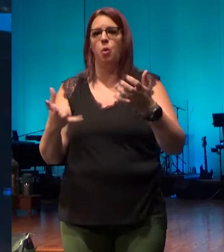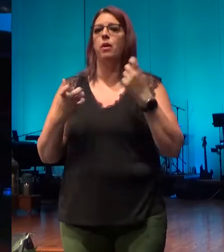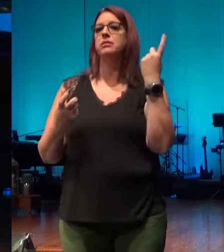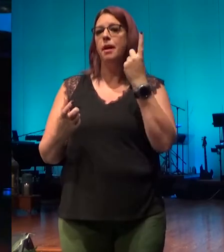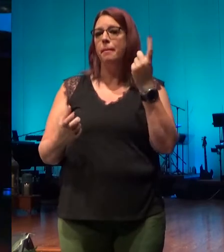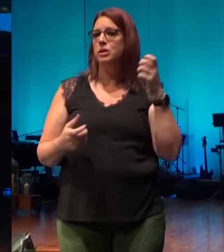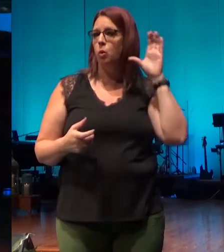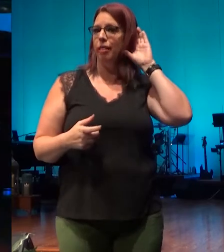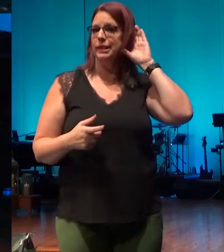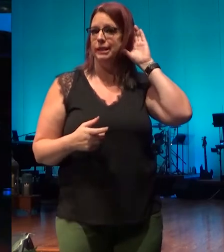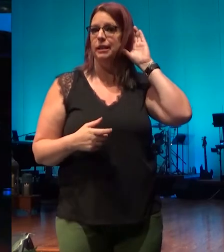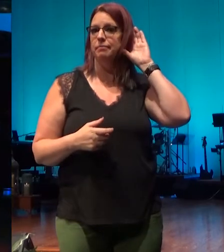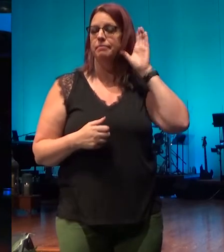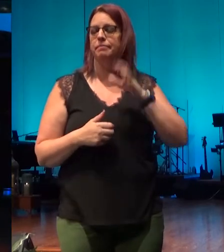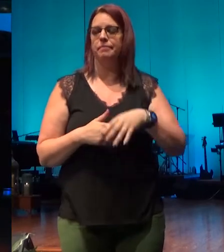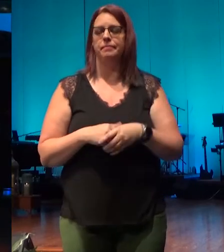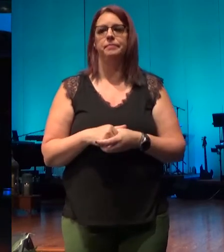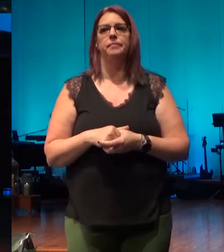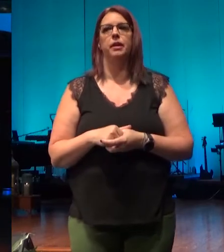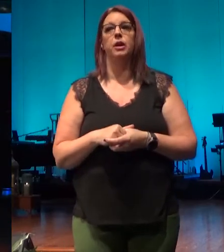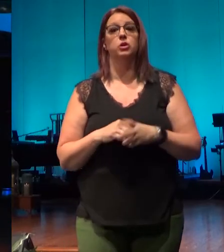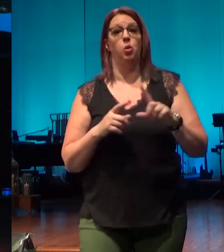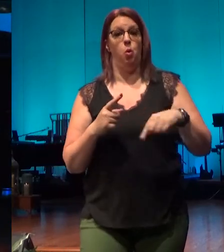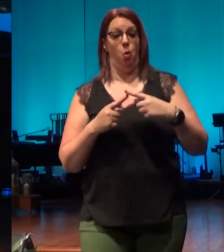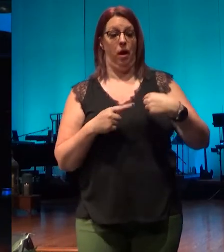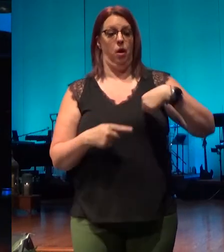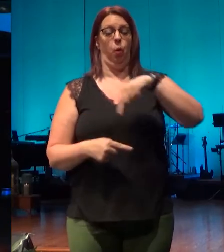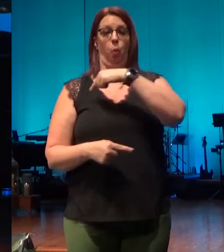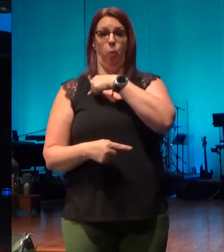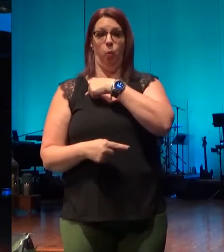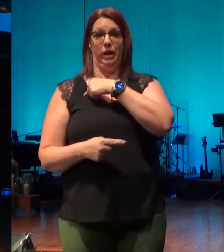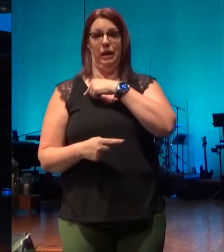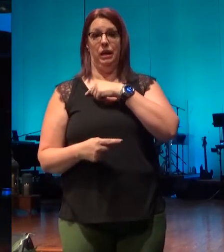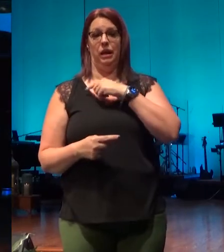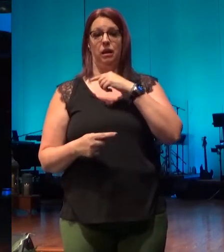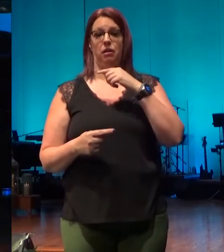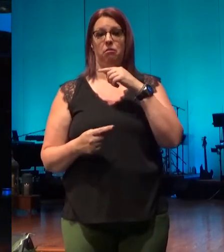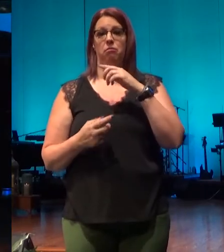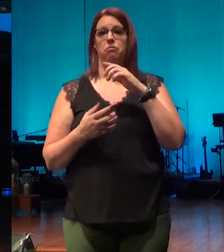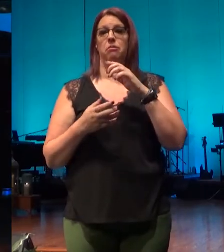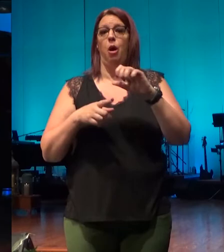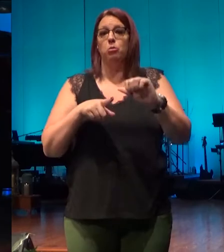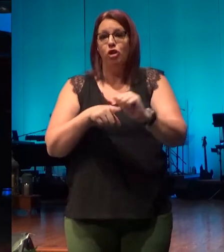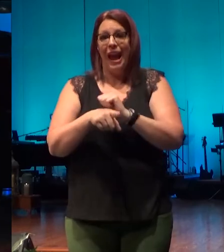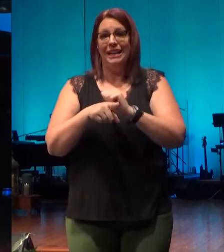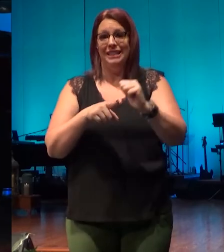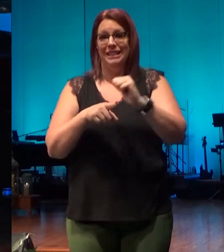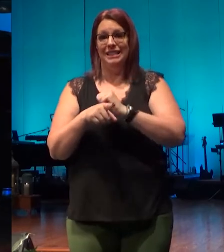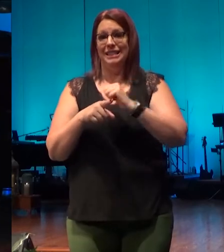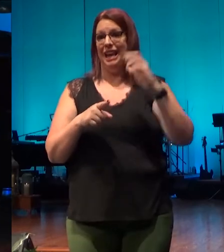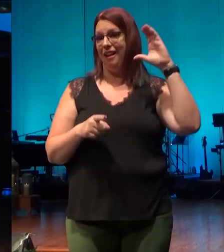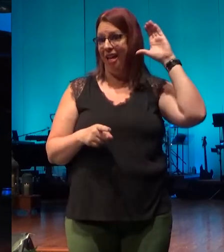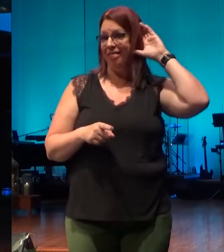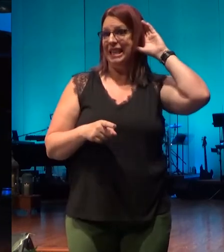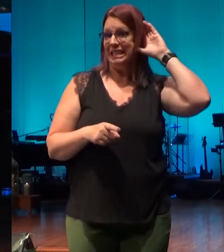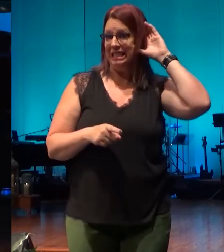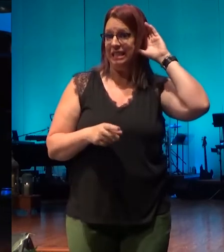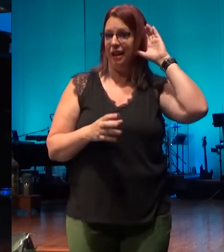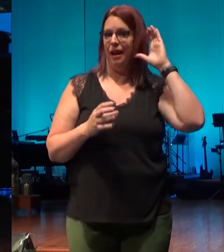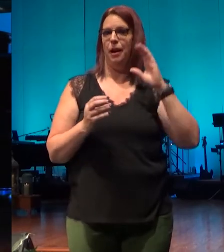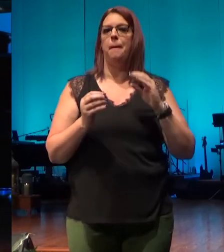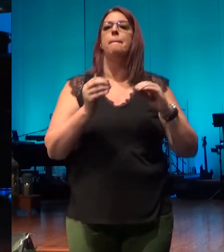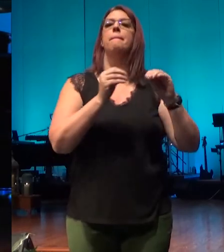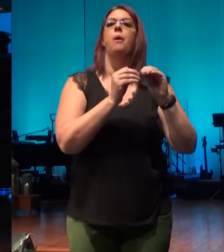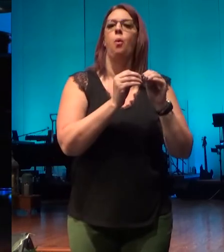So when we are in the practice of being another voice for other people, we can practice listening more, talking